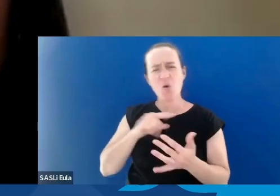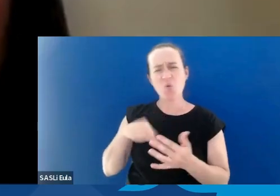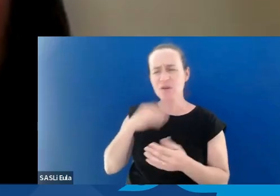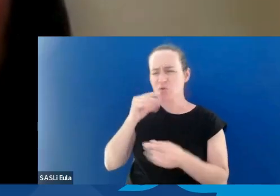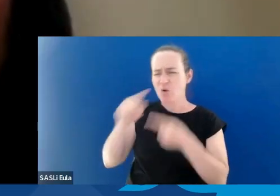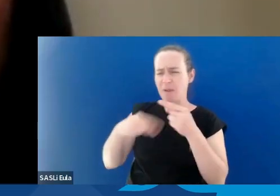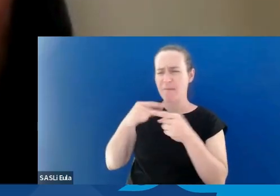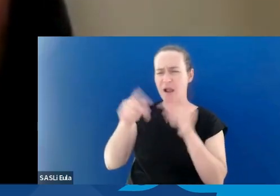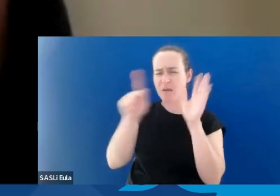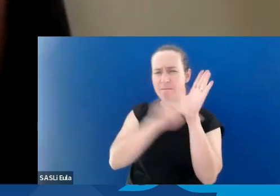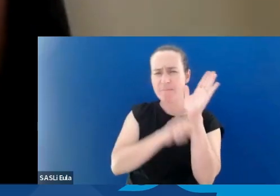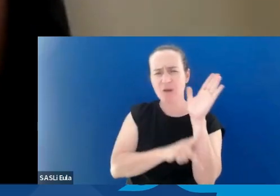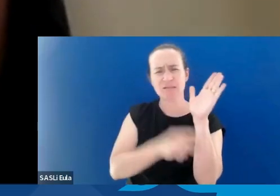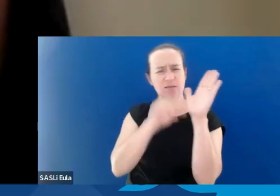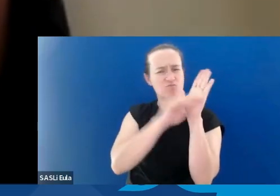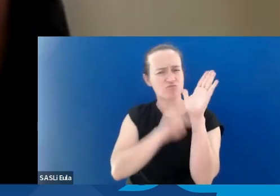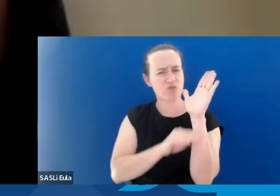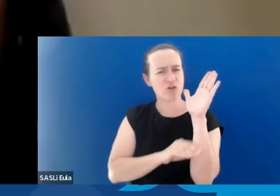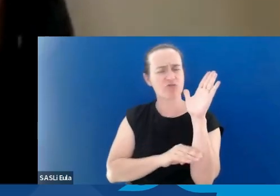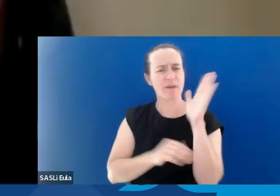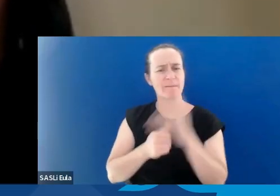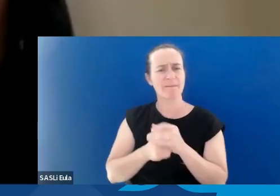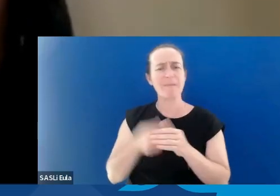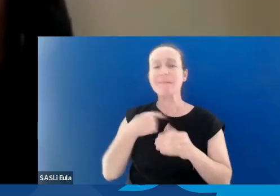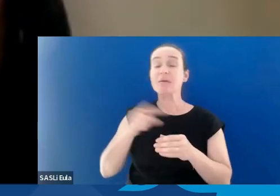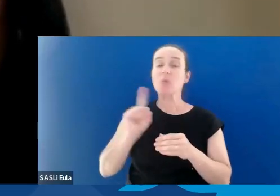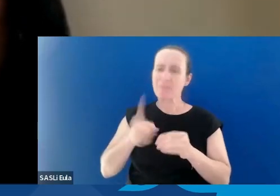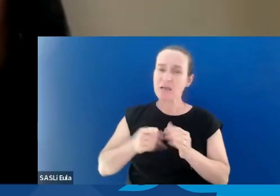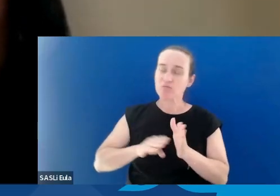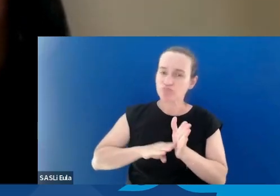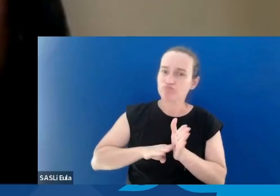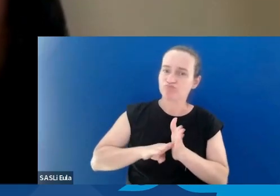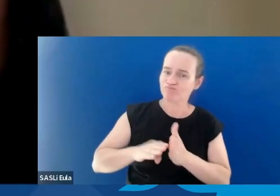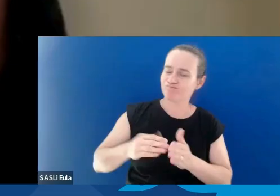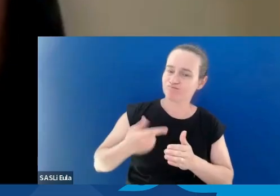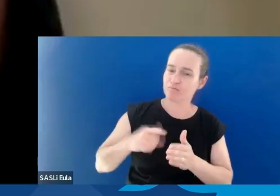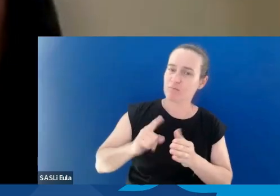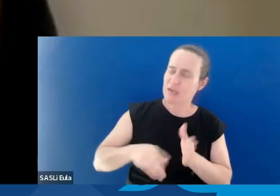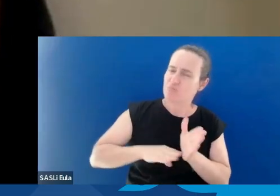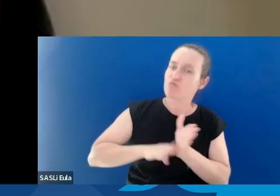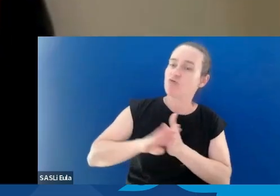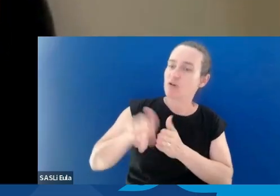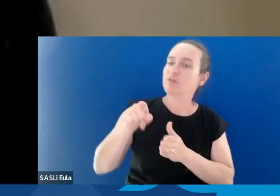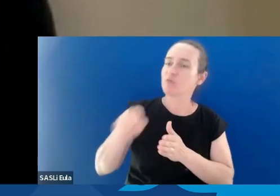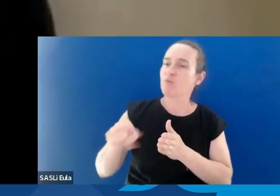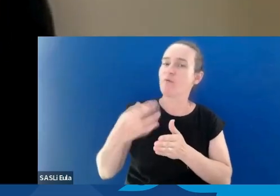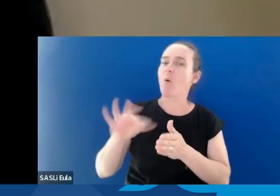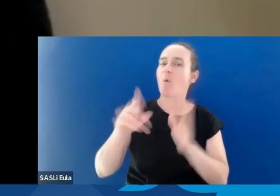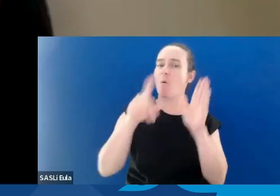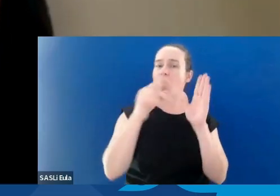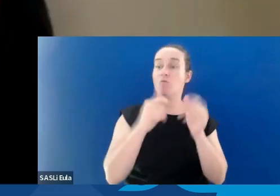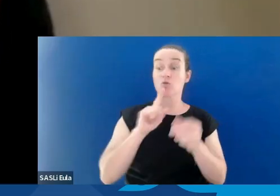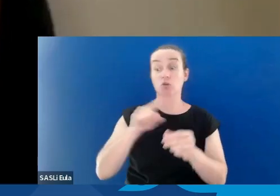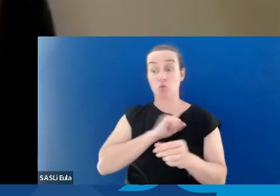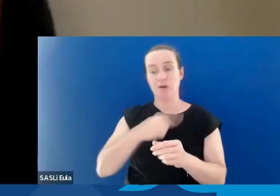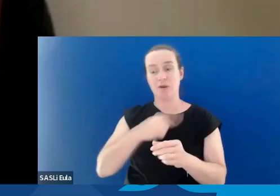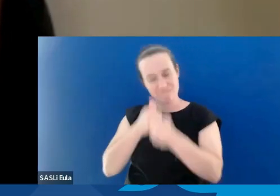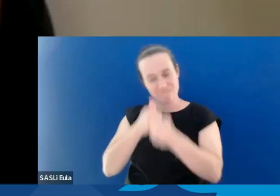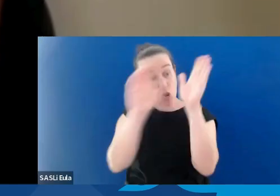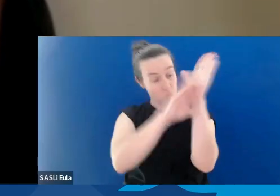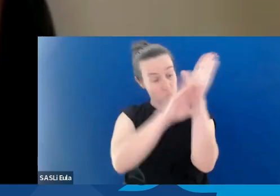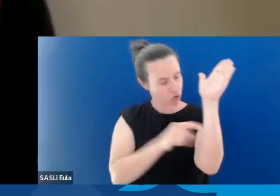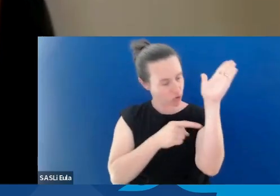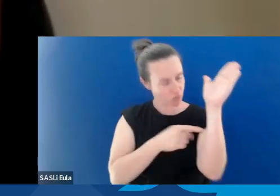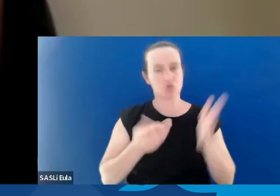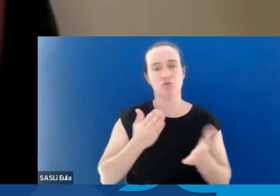and programs, but it's not progressive enough to actually deal with constitutional rights. The second webinar